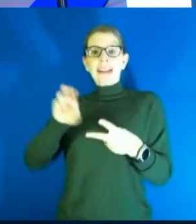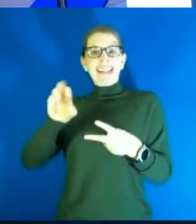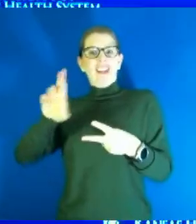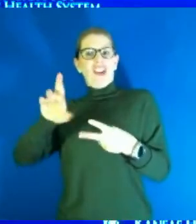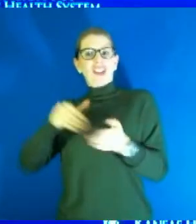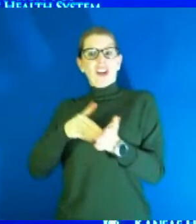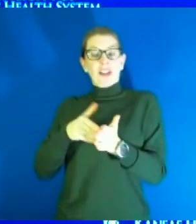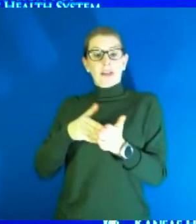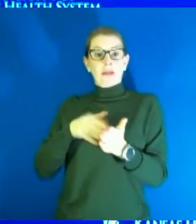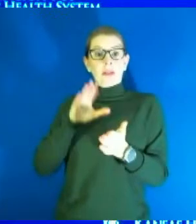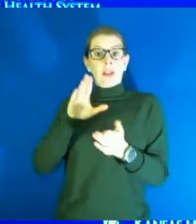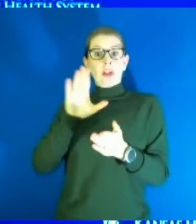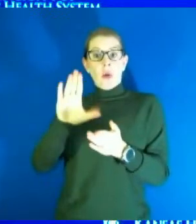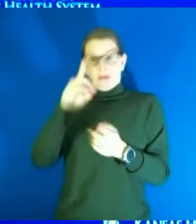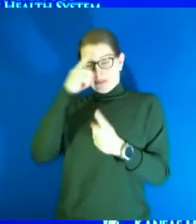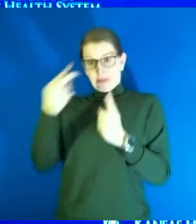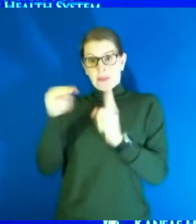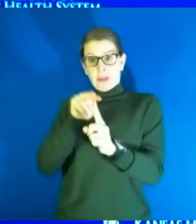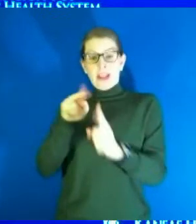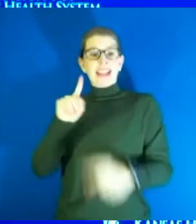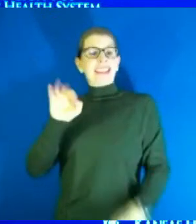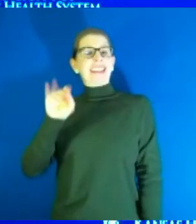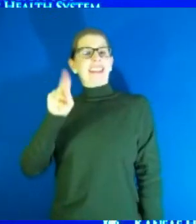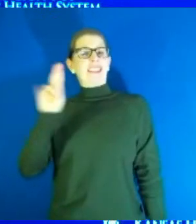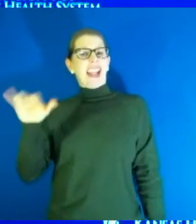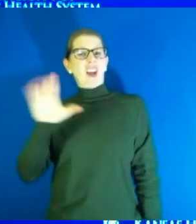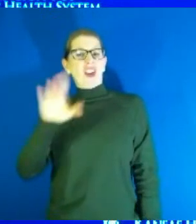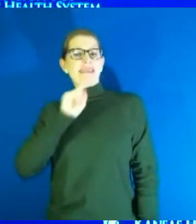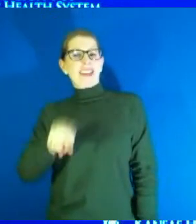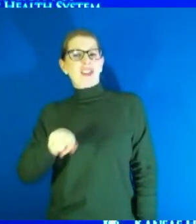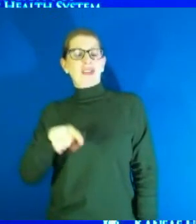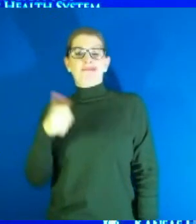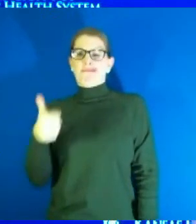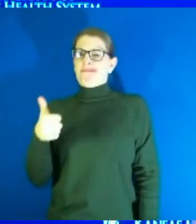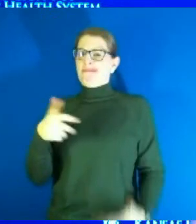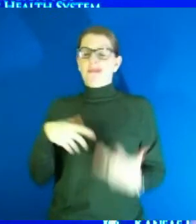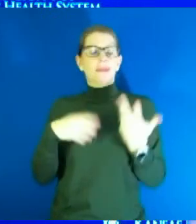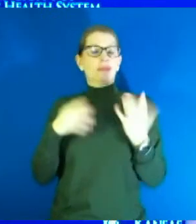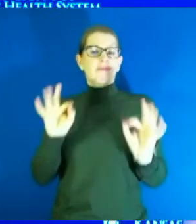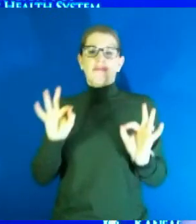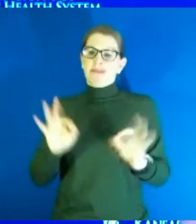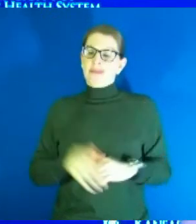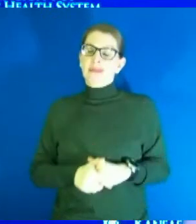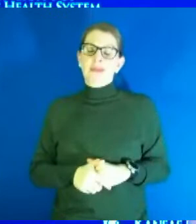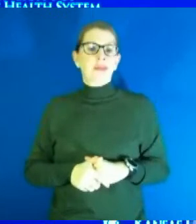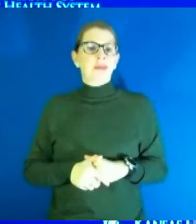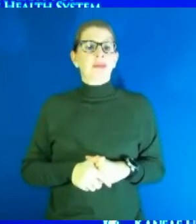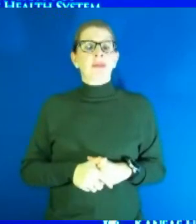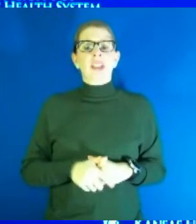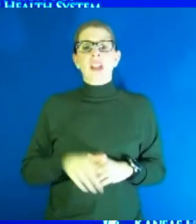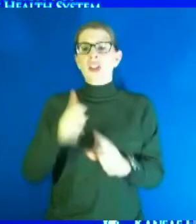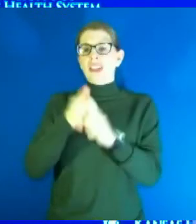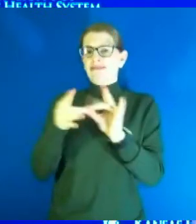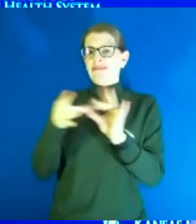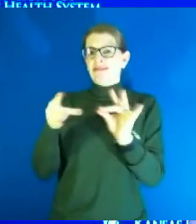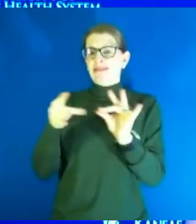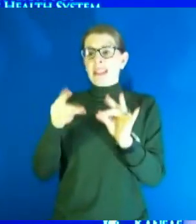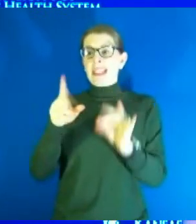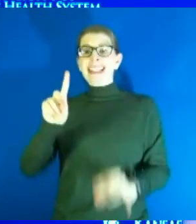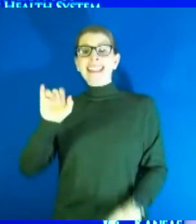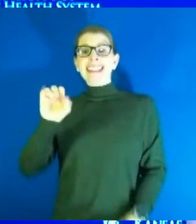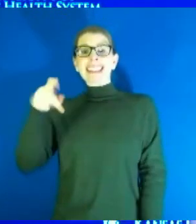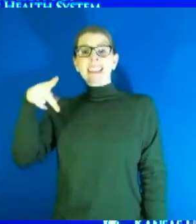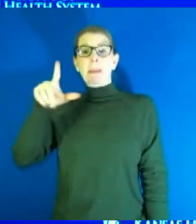Yeah, I think Tiffany's answers were so apropos and insightful, and it's she talked about displacement. It's a lot